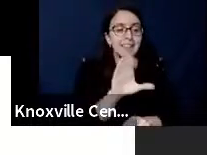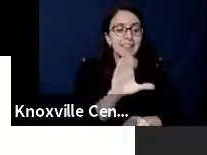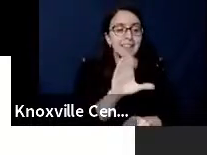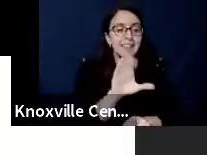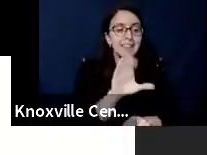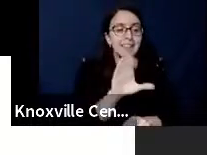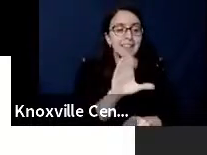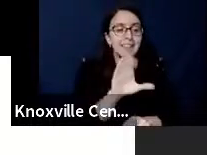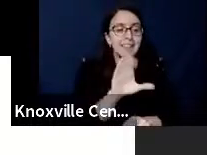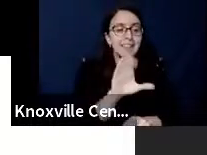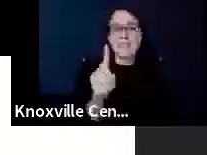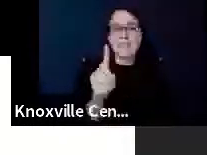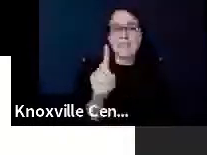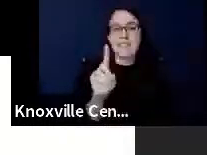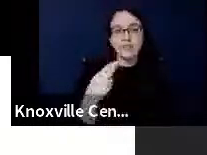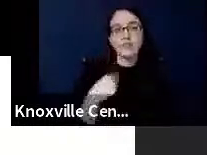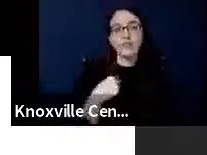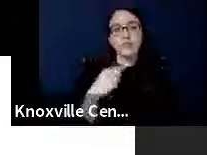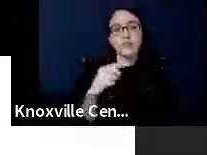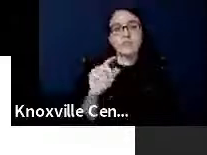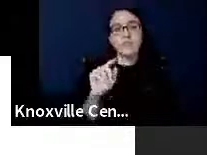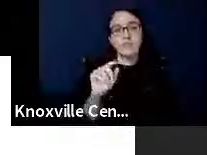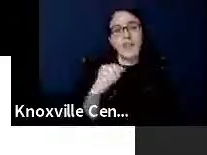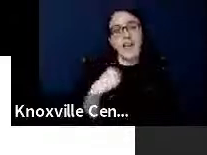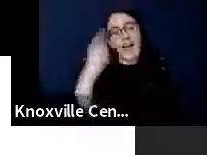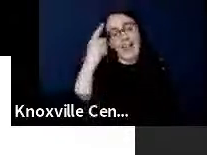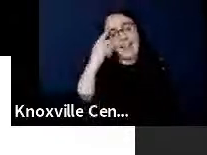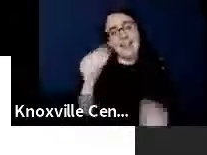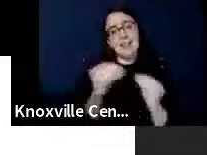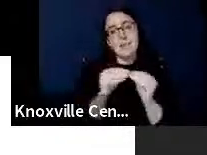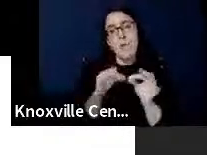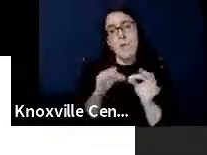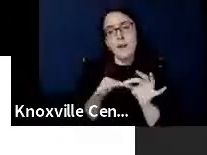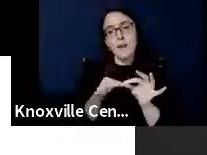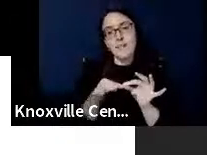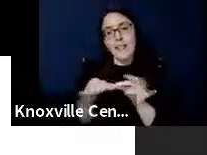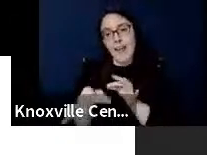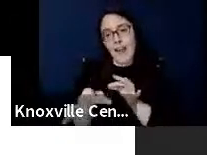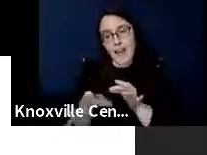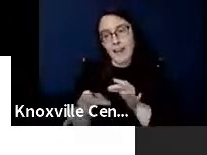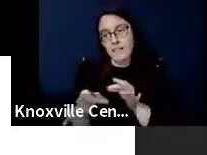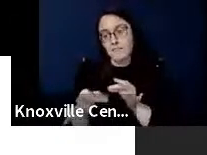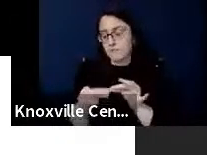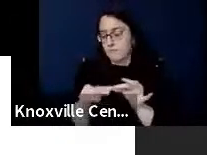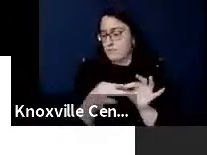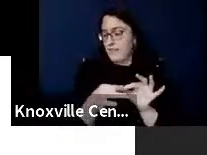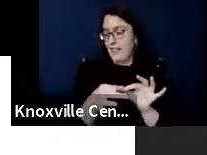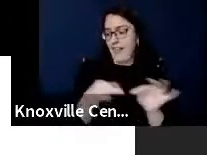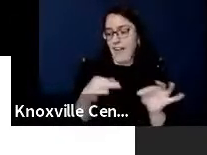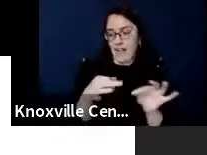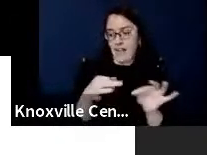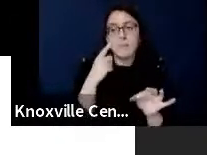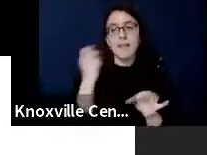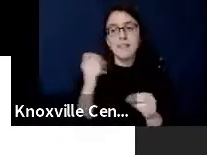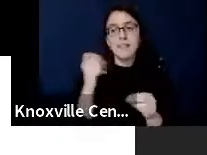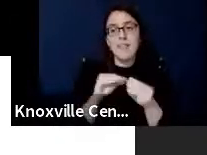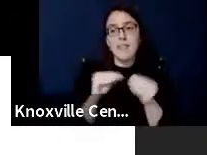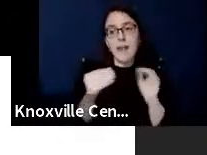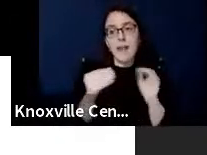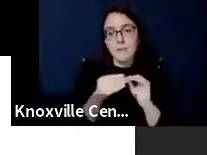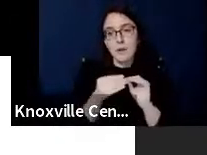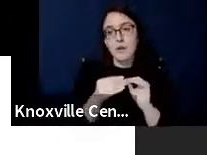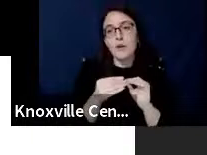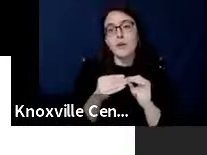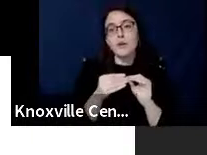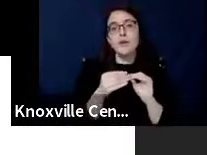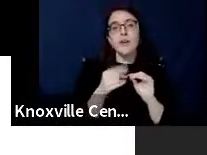from TDH, and I think it's becoming even more delayed than it has traditionally been because of the number of